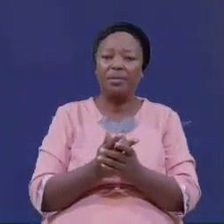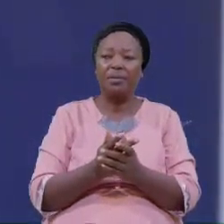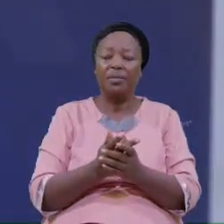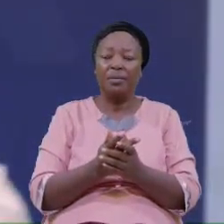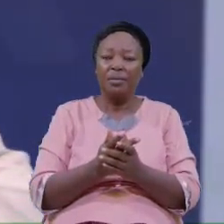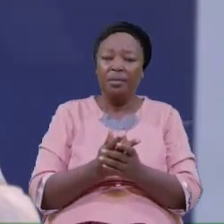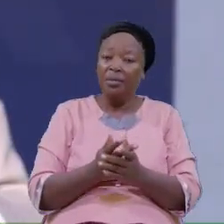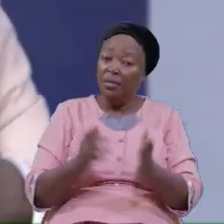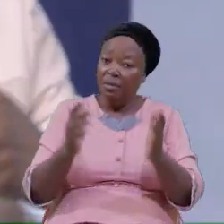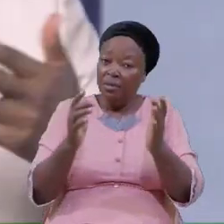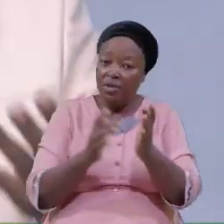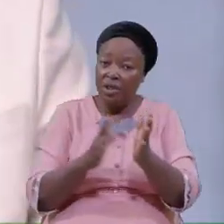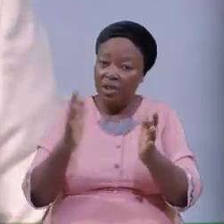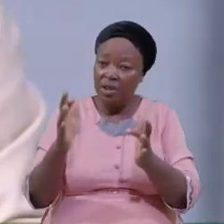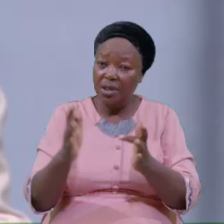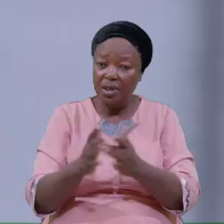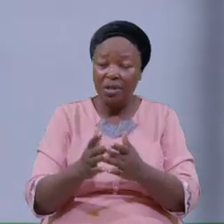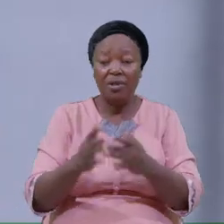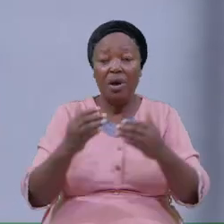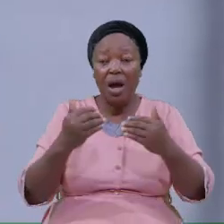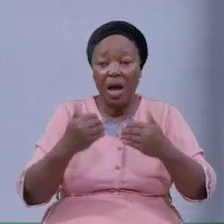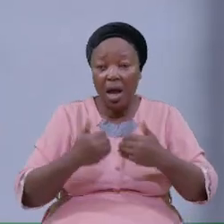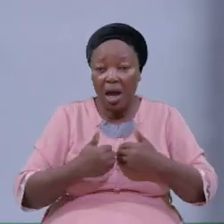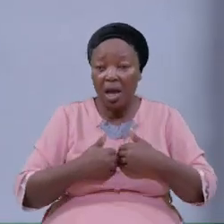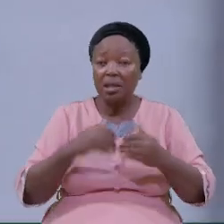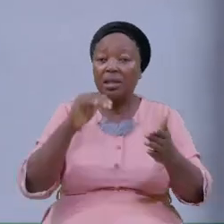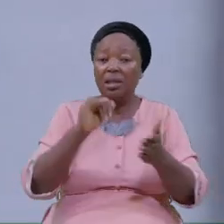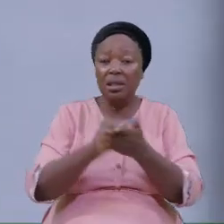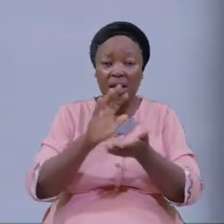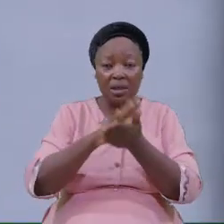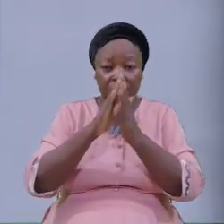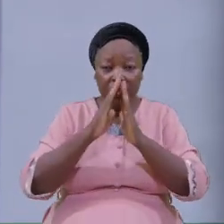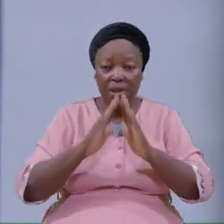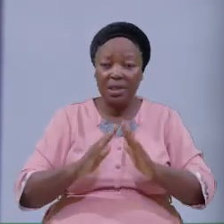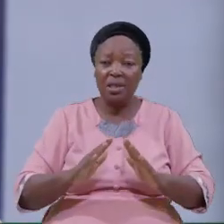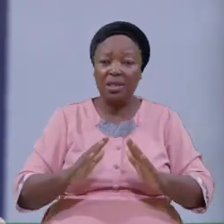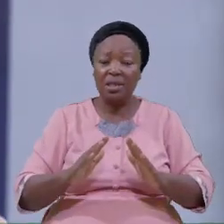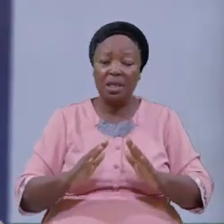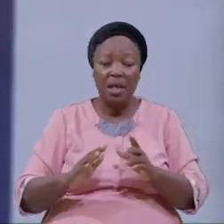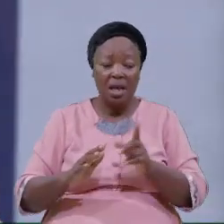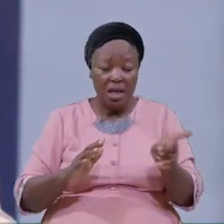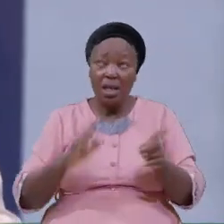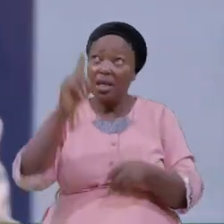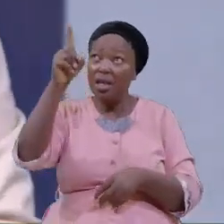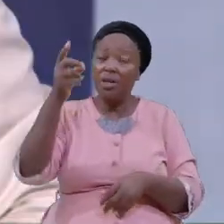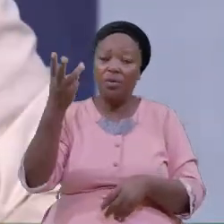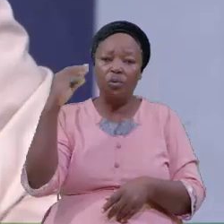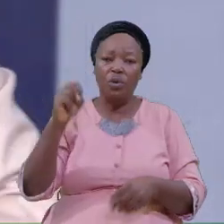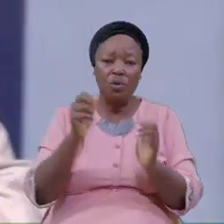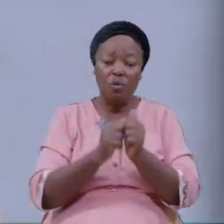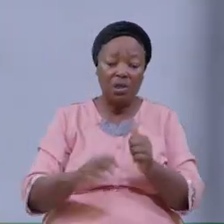Jesus had that peace. He was with them. He is in